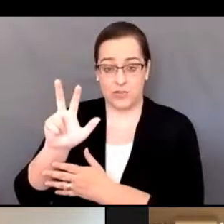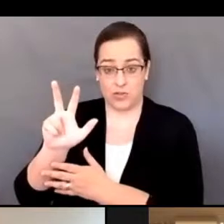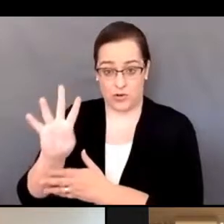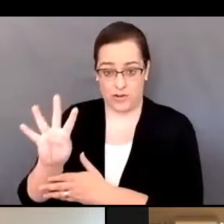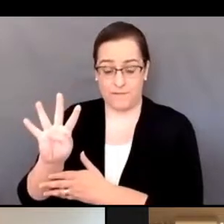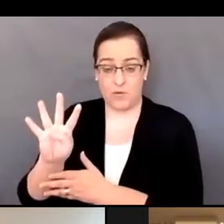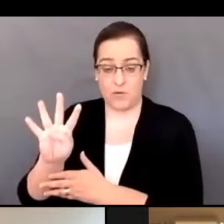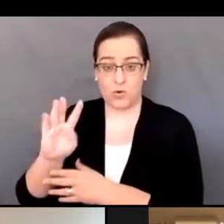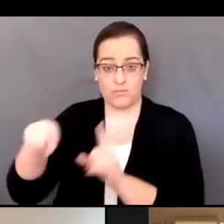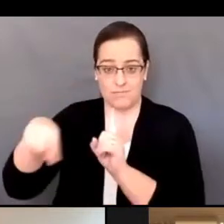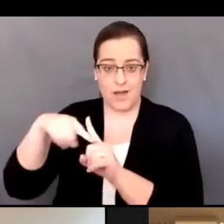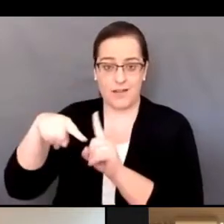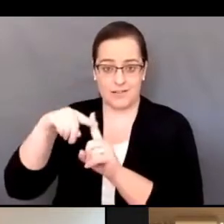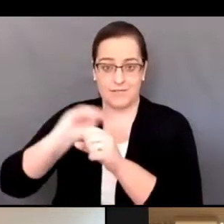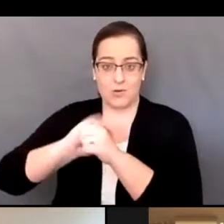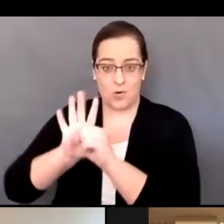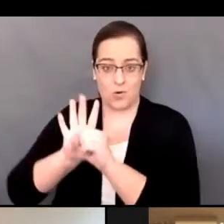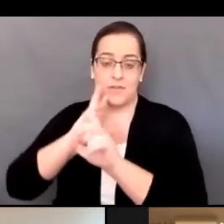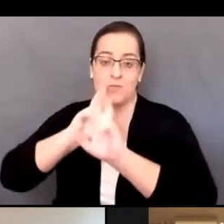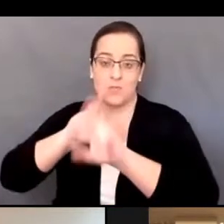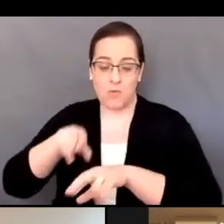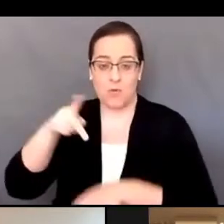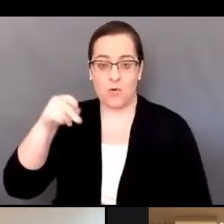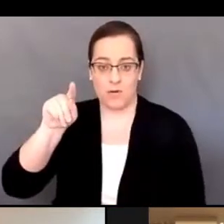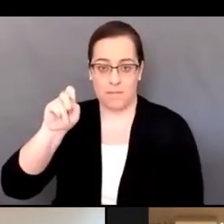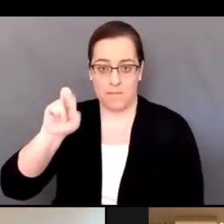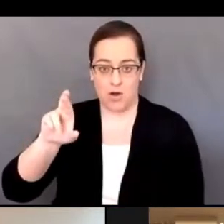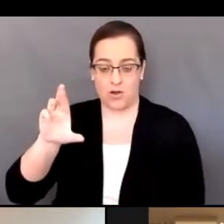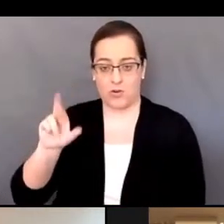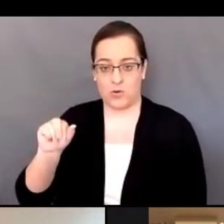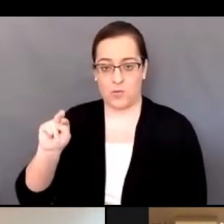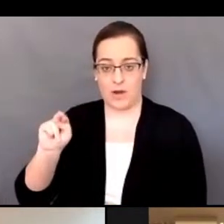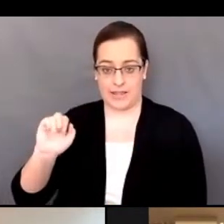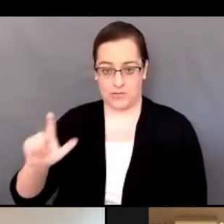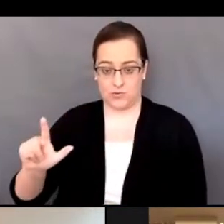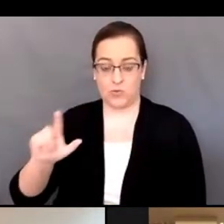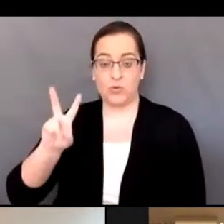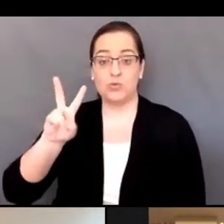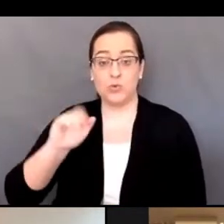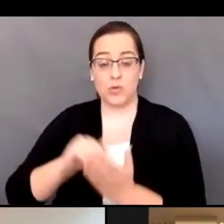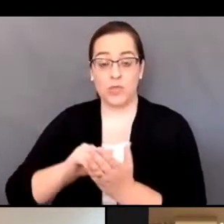2,934 cases of COVID-19 reported in Potter and Randall counties,